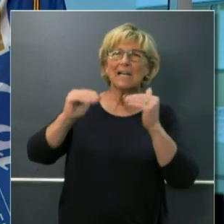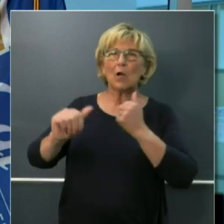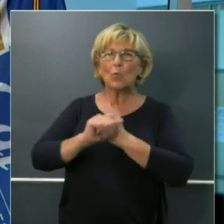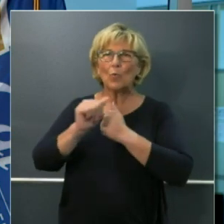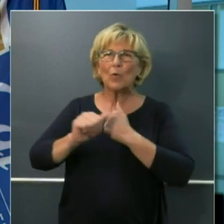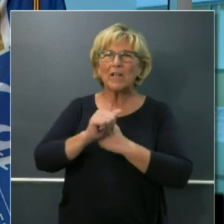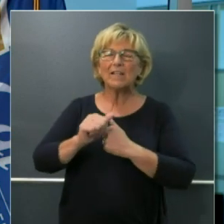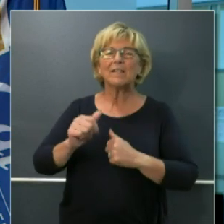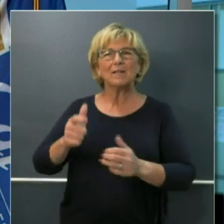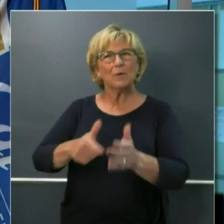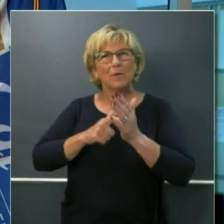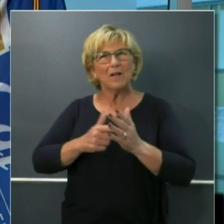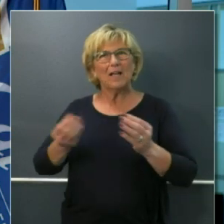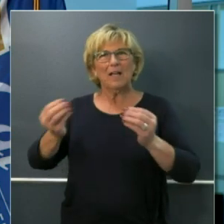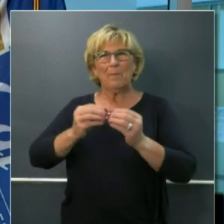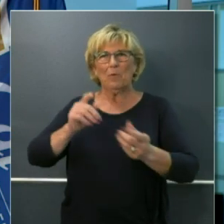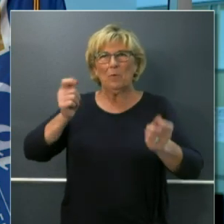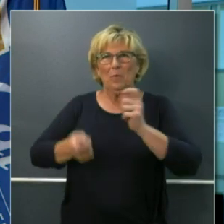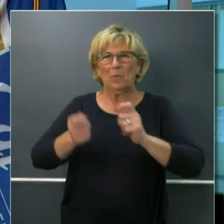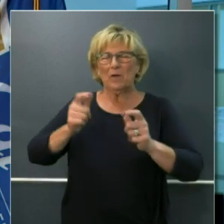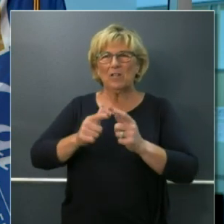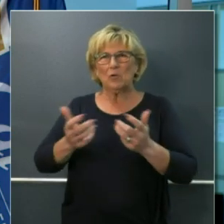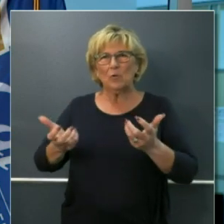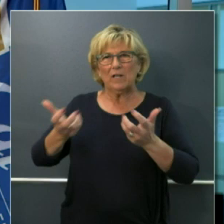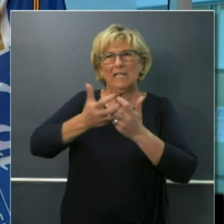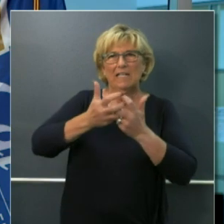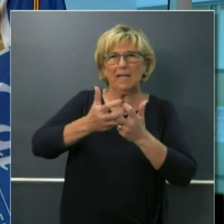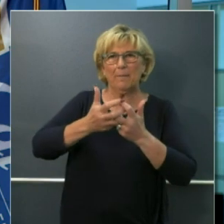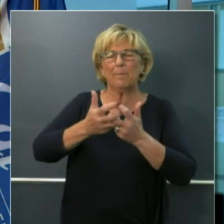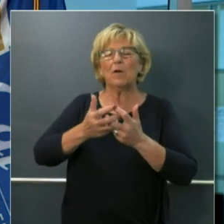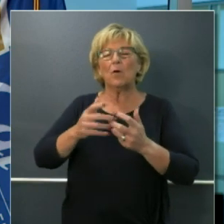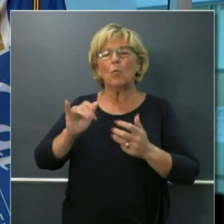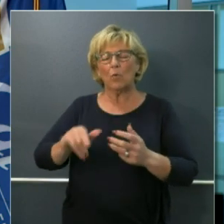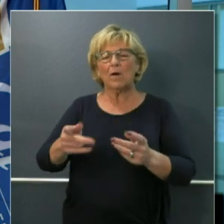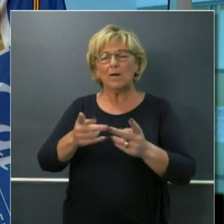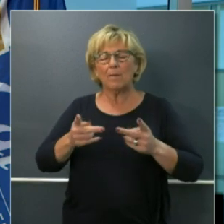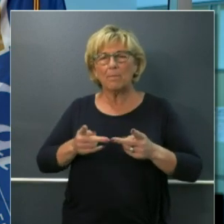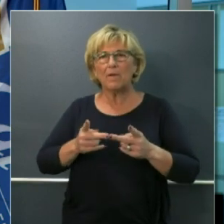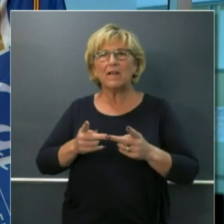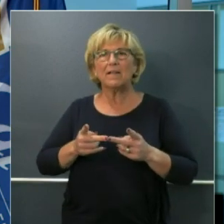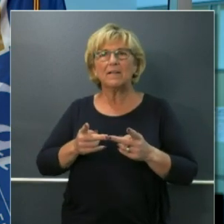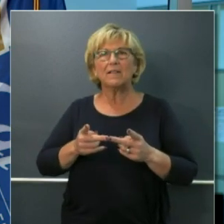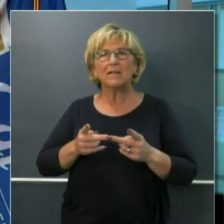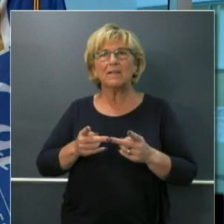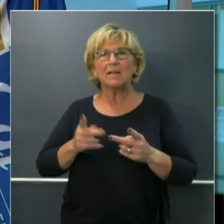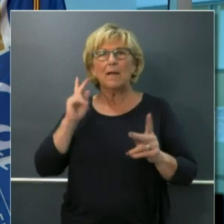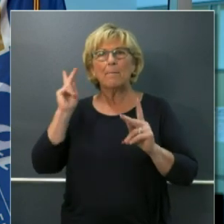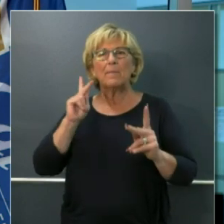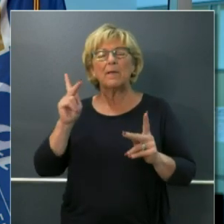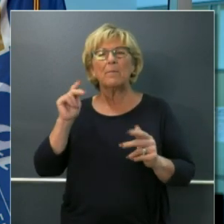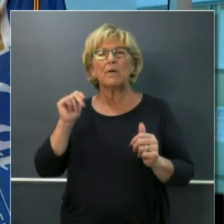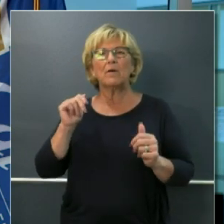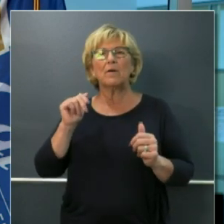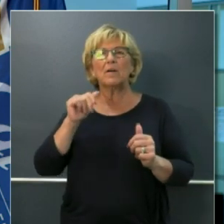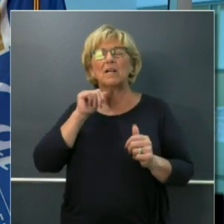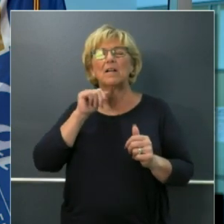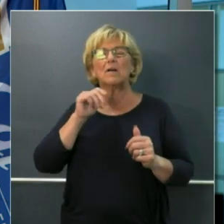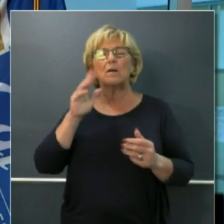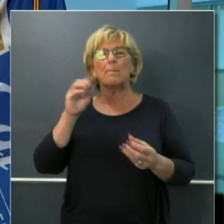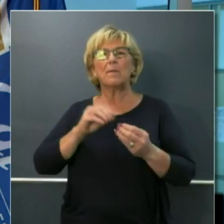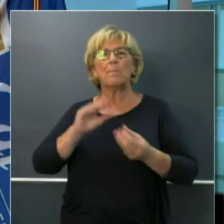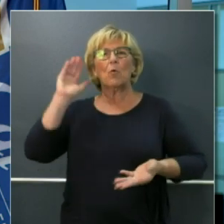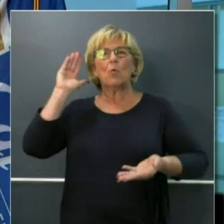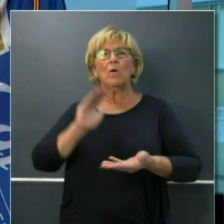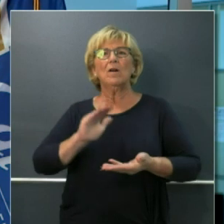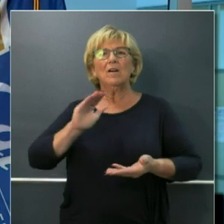lot more modification to adapt in a way that can make them places where people can move with lower risk. So those kinds